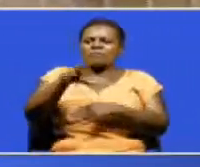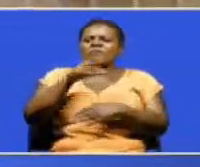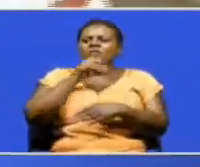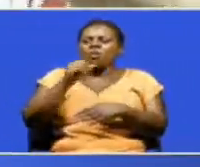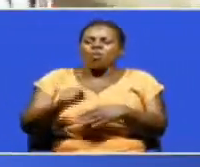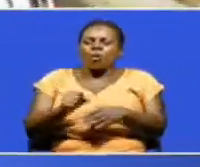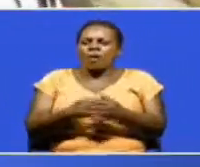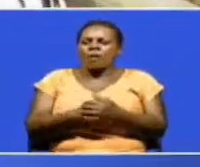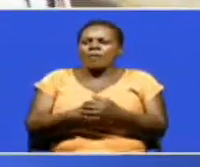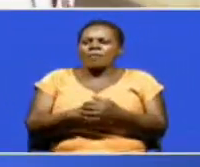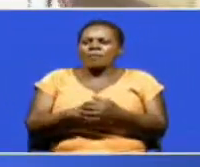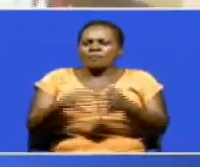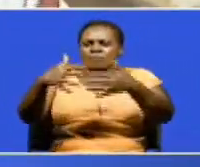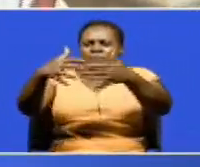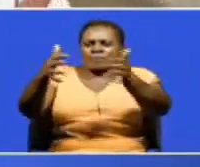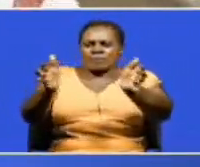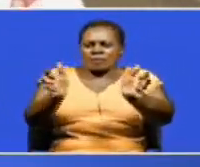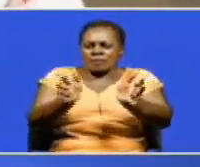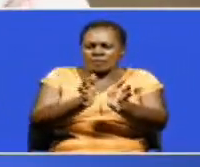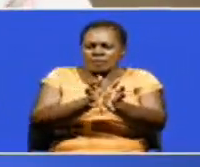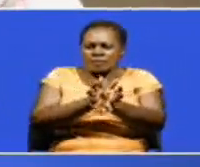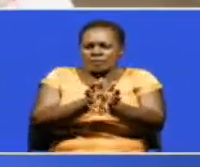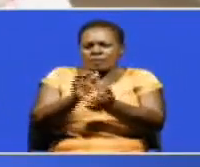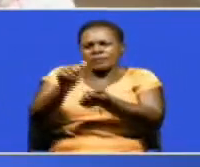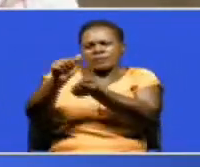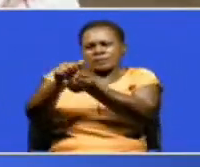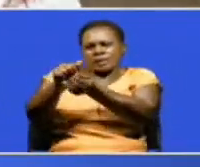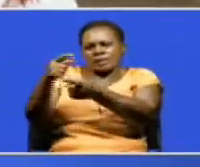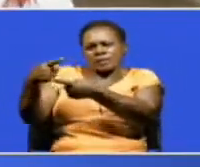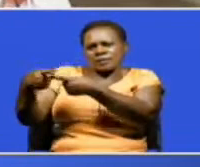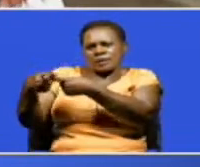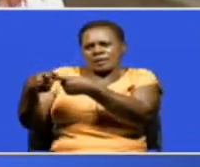aging generation. This cage here should take about 10 of them.